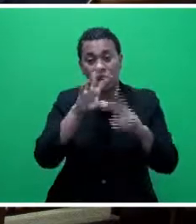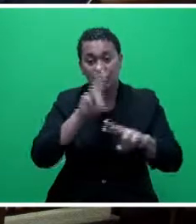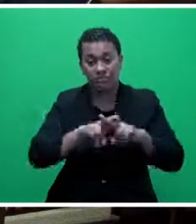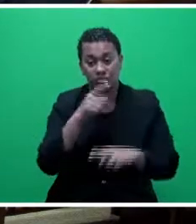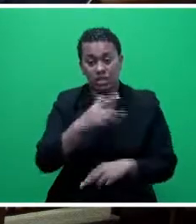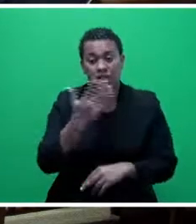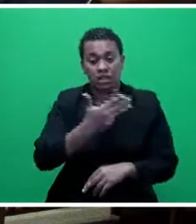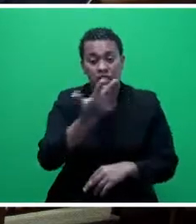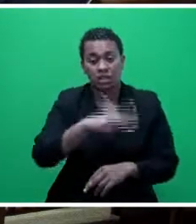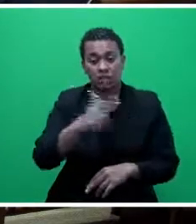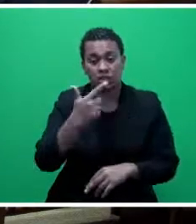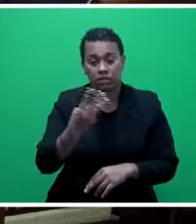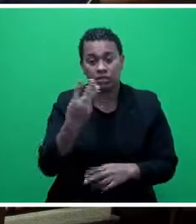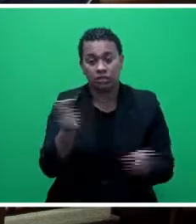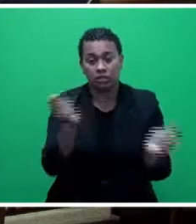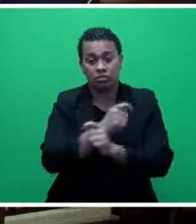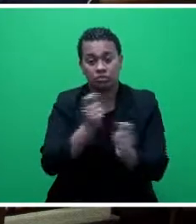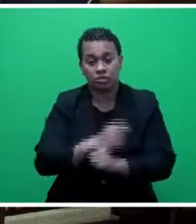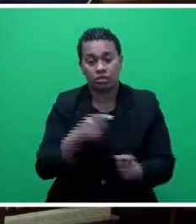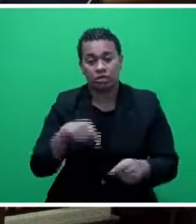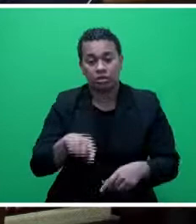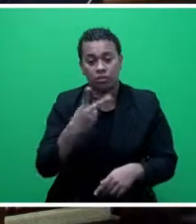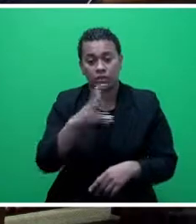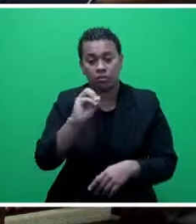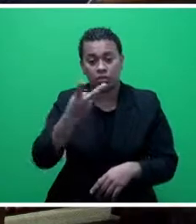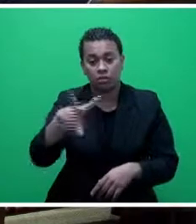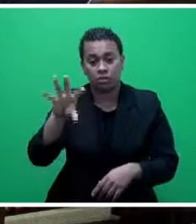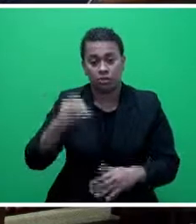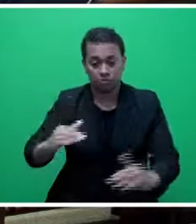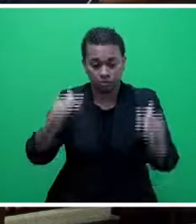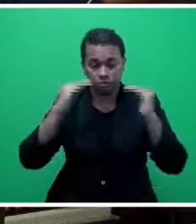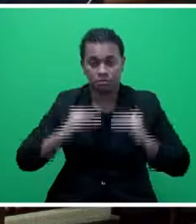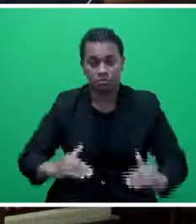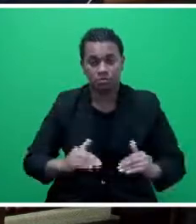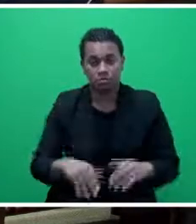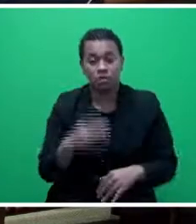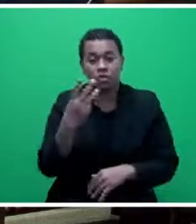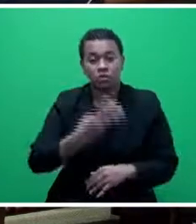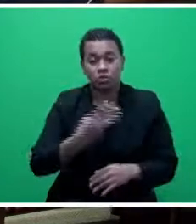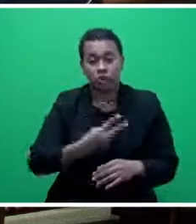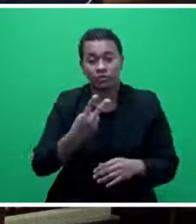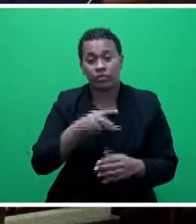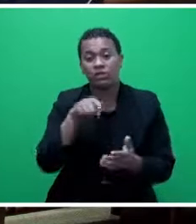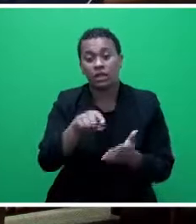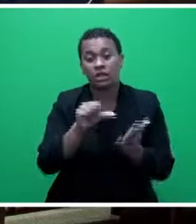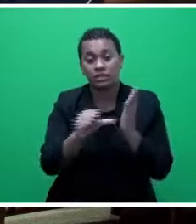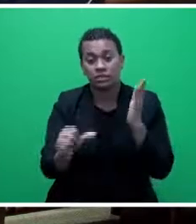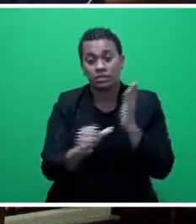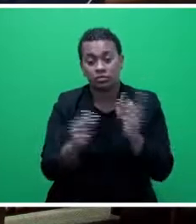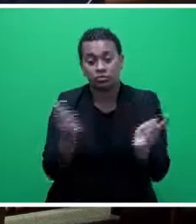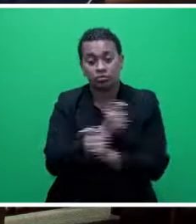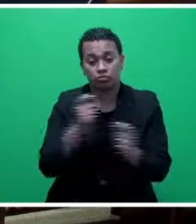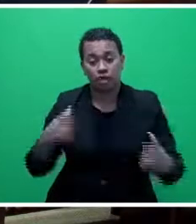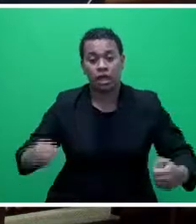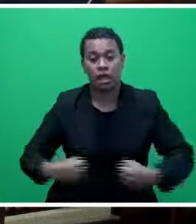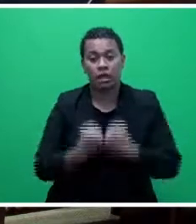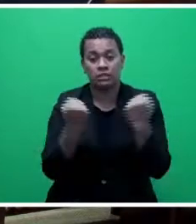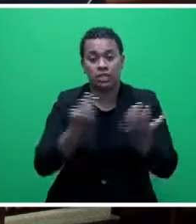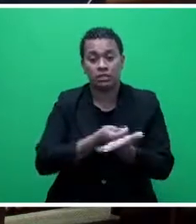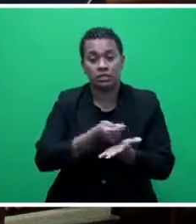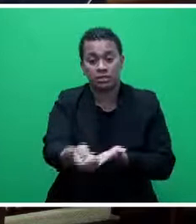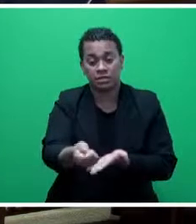1983, Bill number 24 of 2020. 12. A bill for an act to amend the Accident Compensation Act,